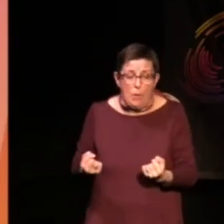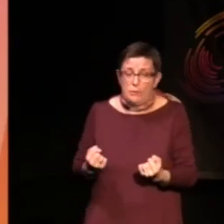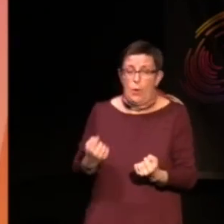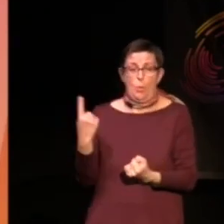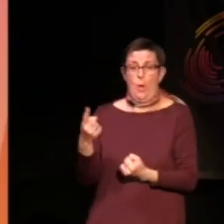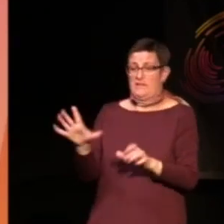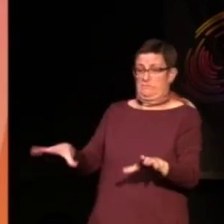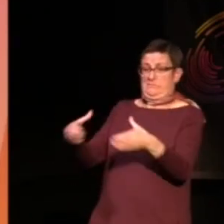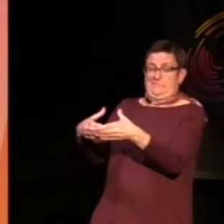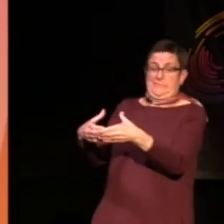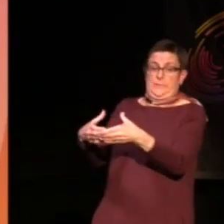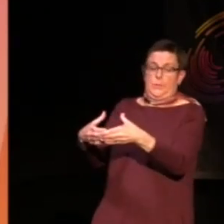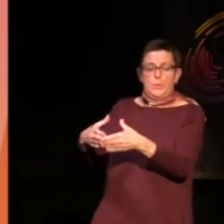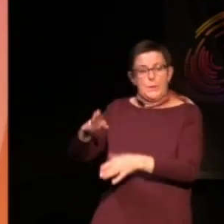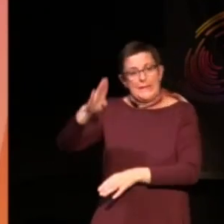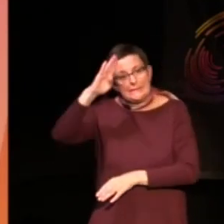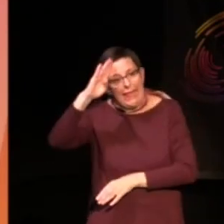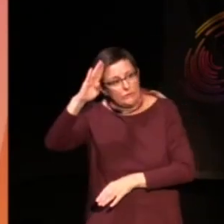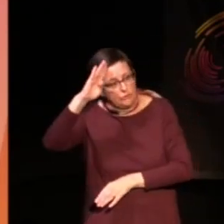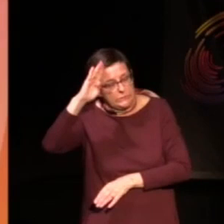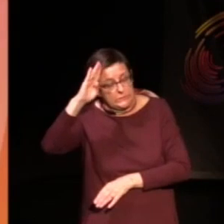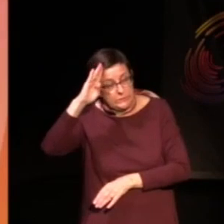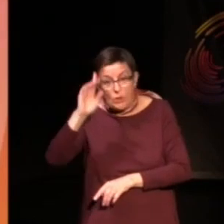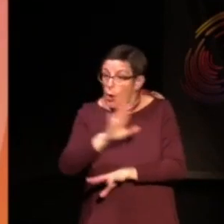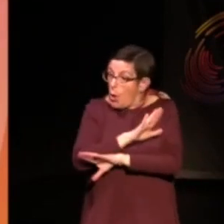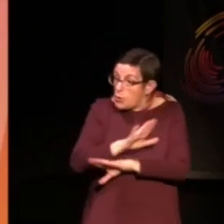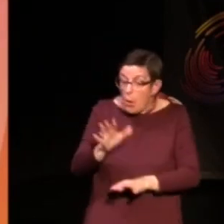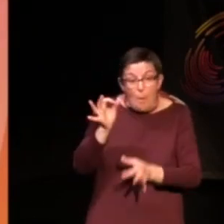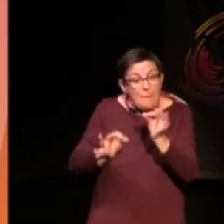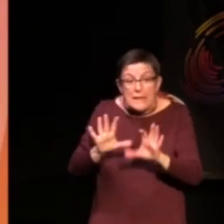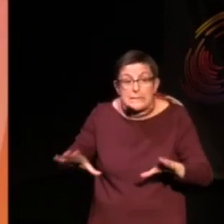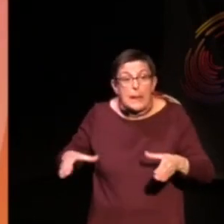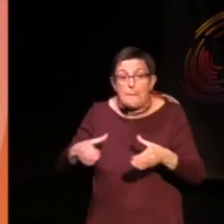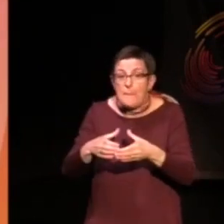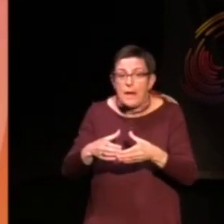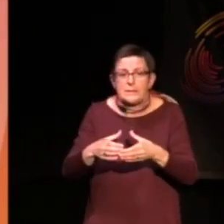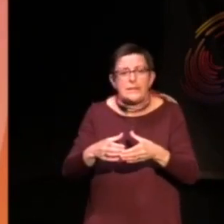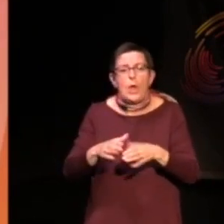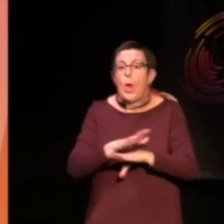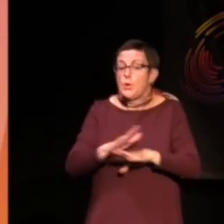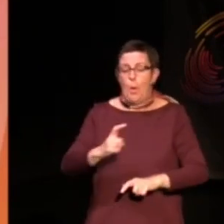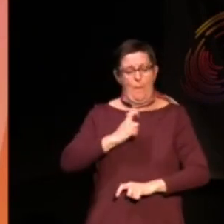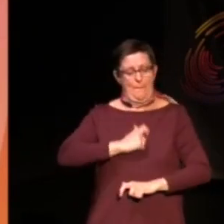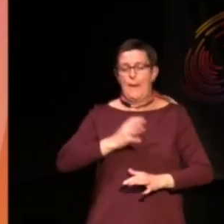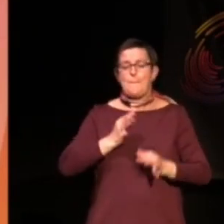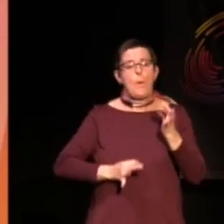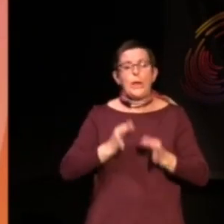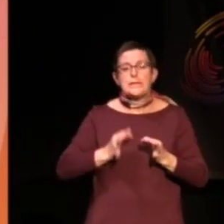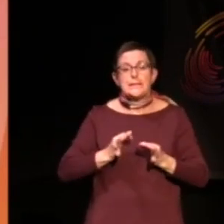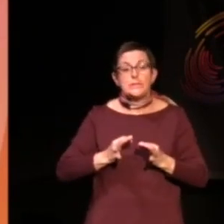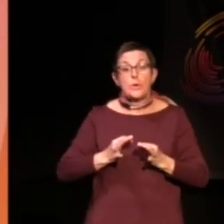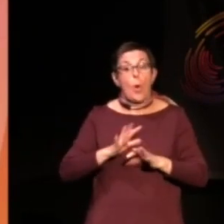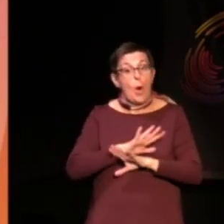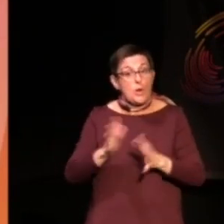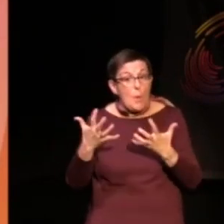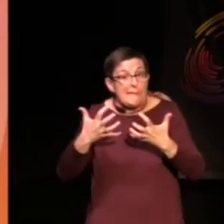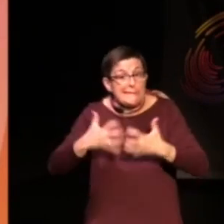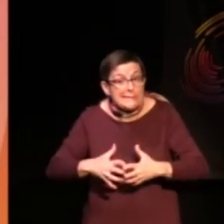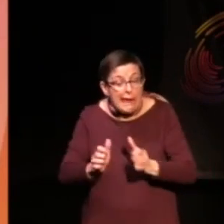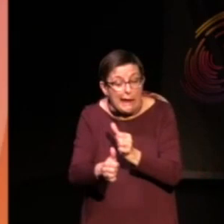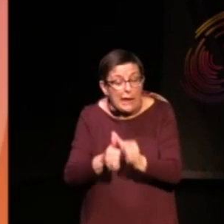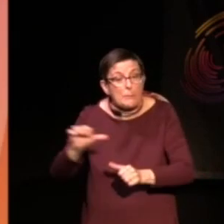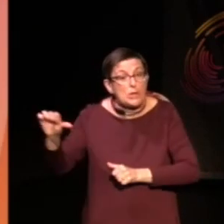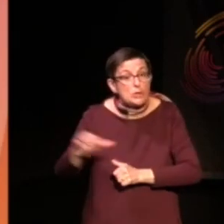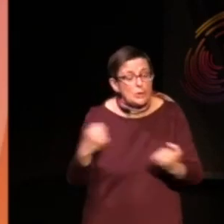No politician, in my opinion, no political party, and certainly no tech company should have absolute